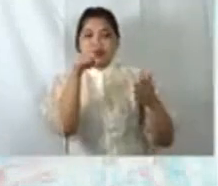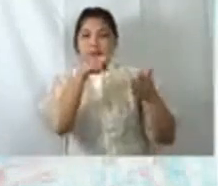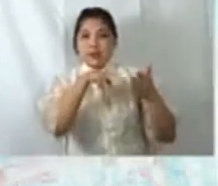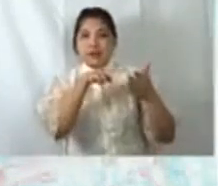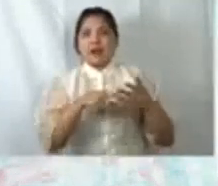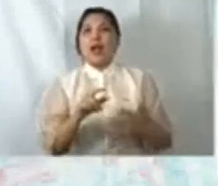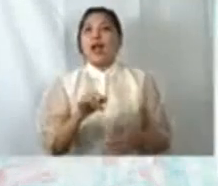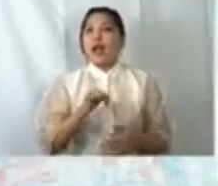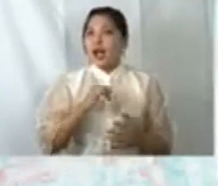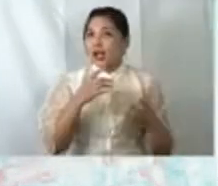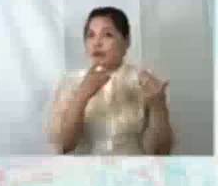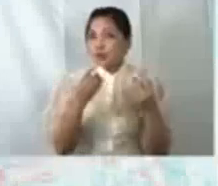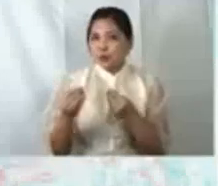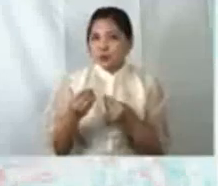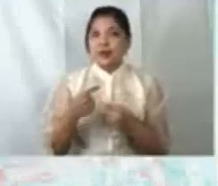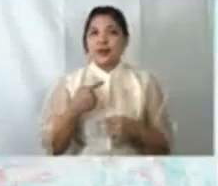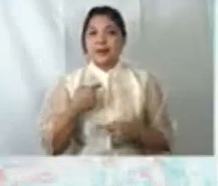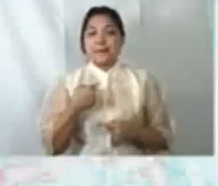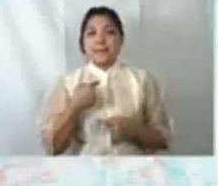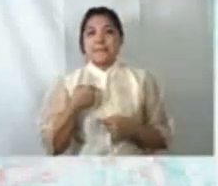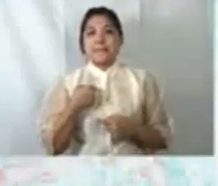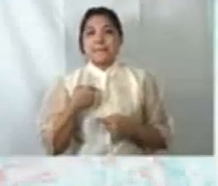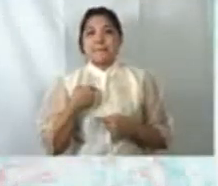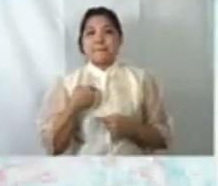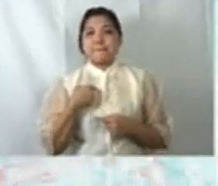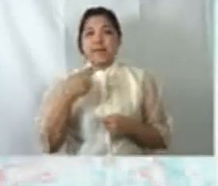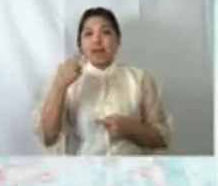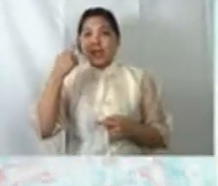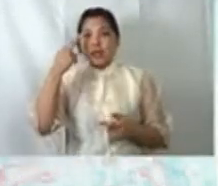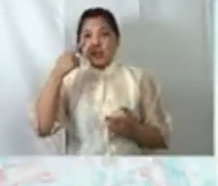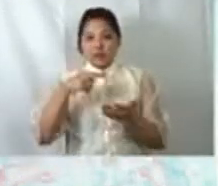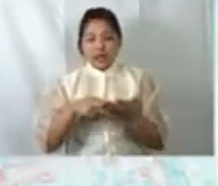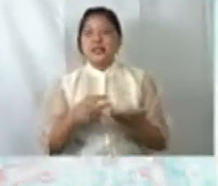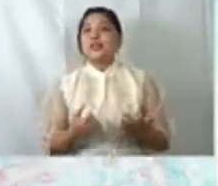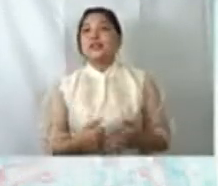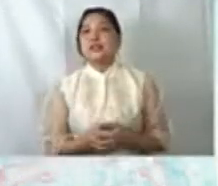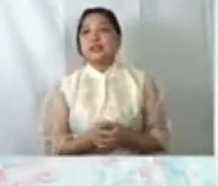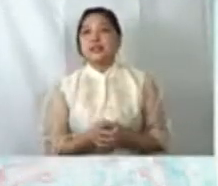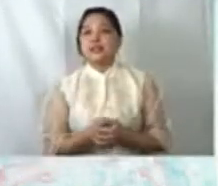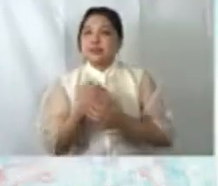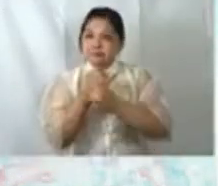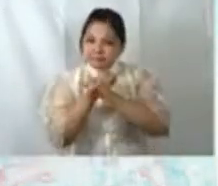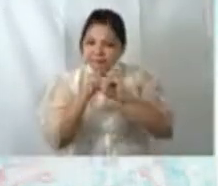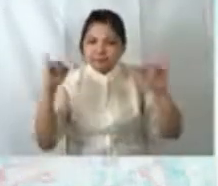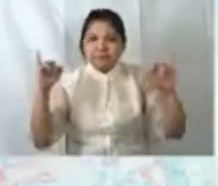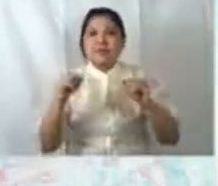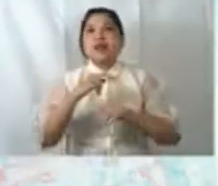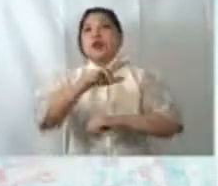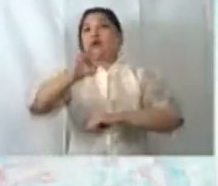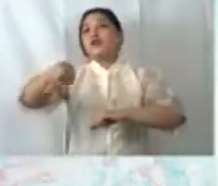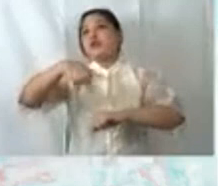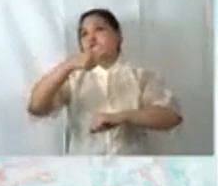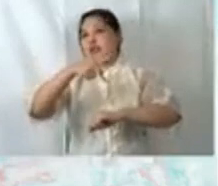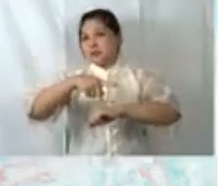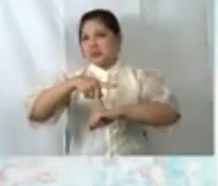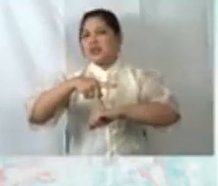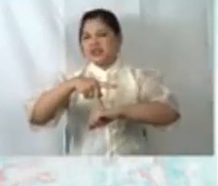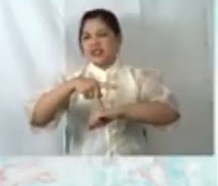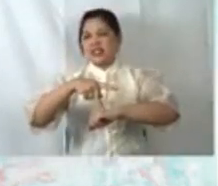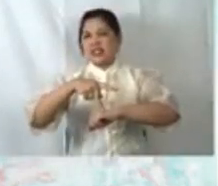I do hereby recognize the independence of the